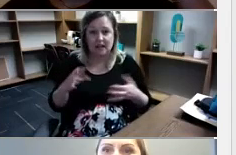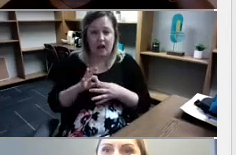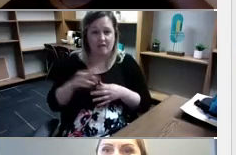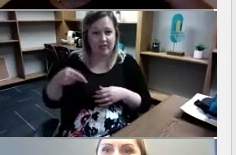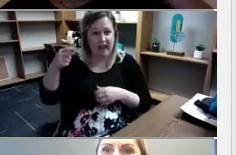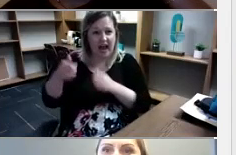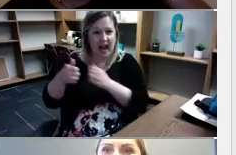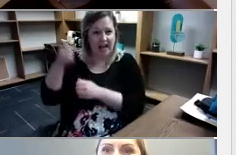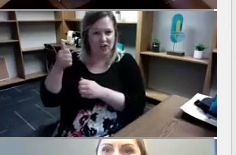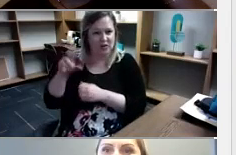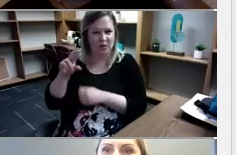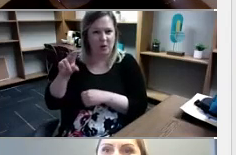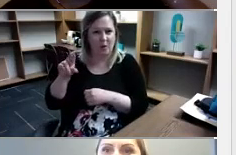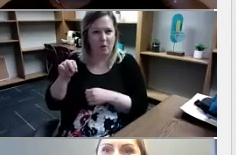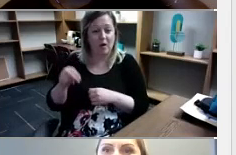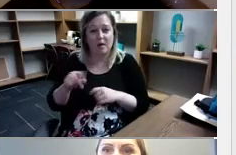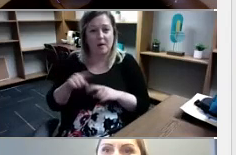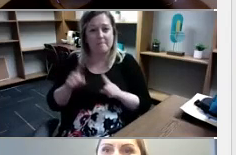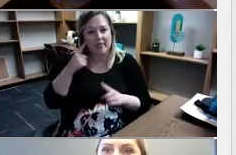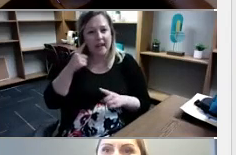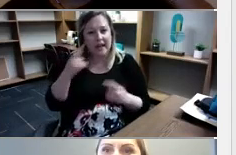now dividing our array into